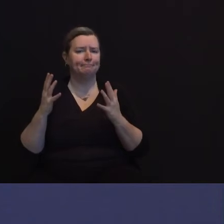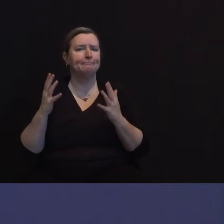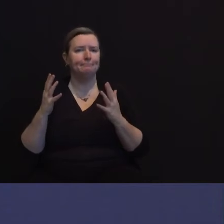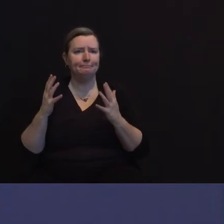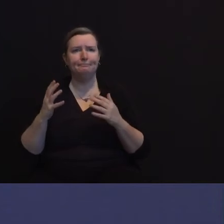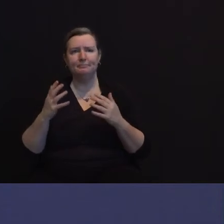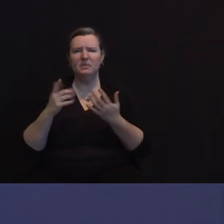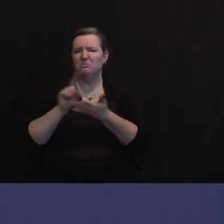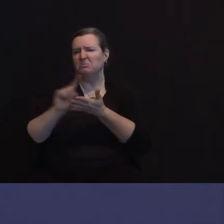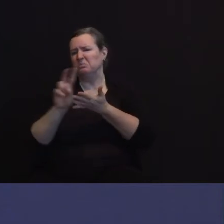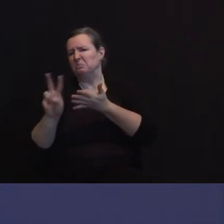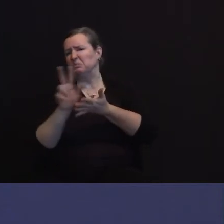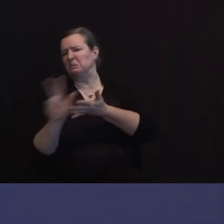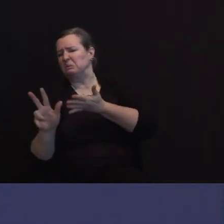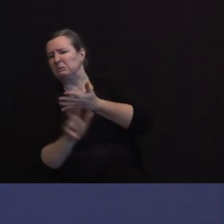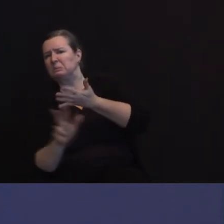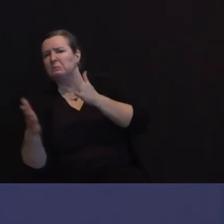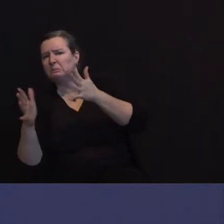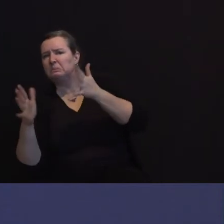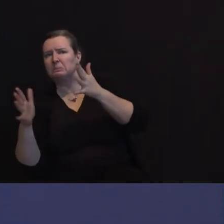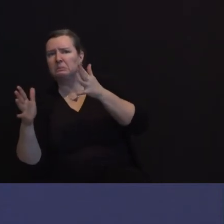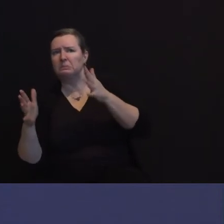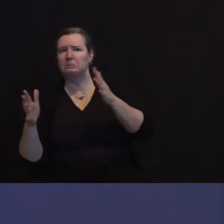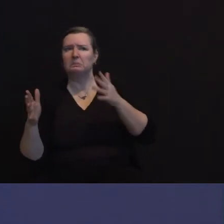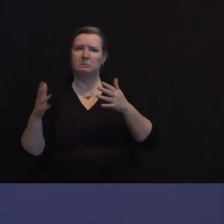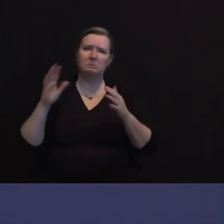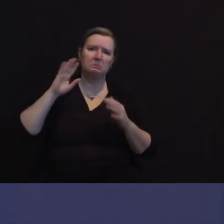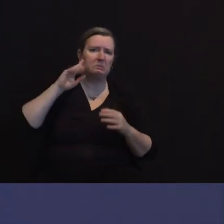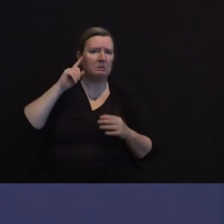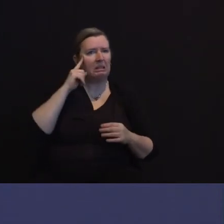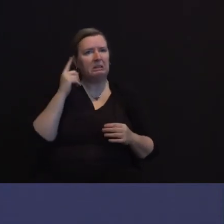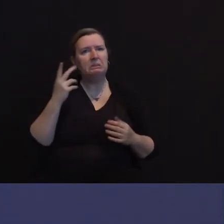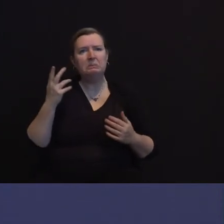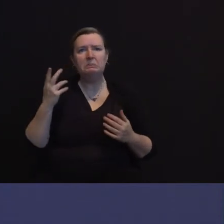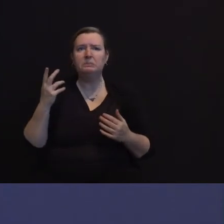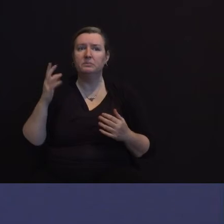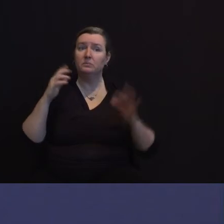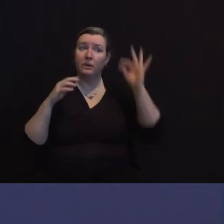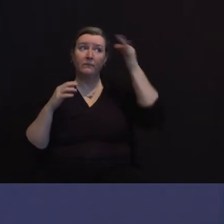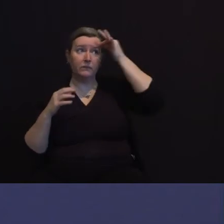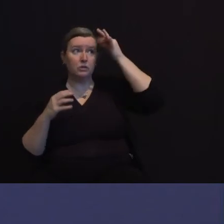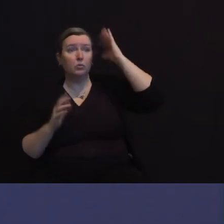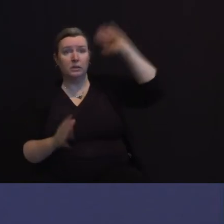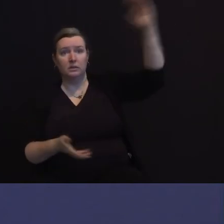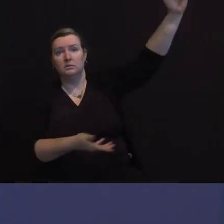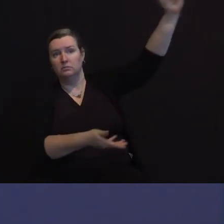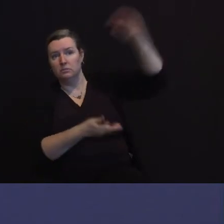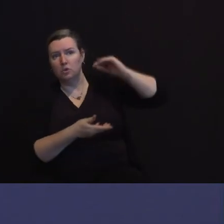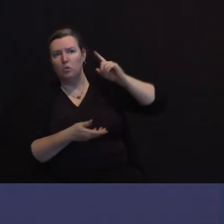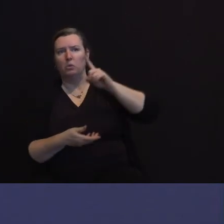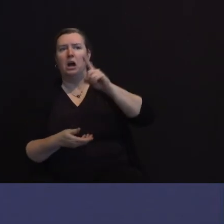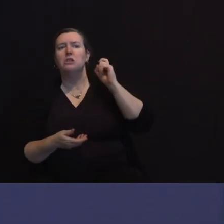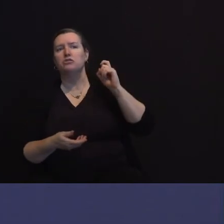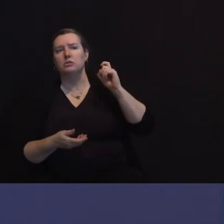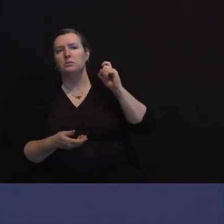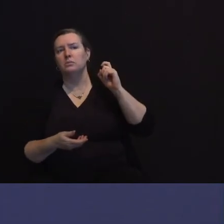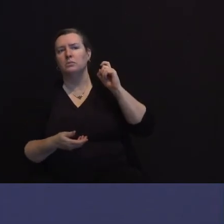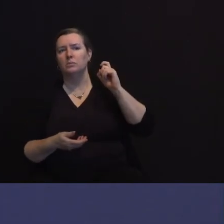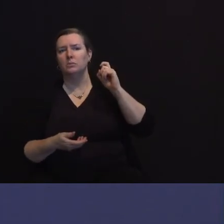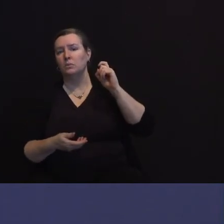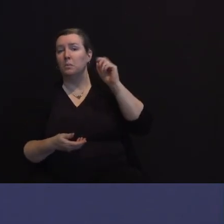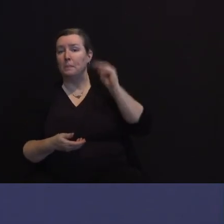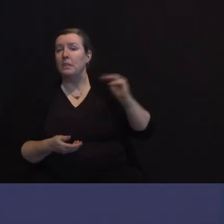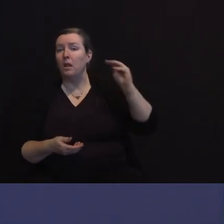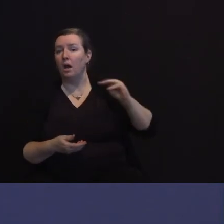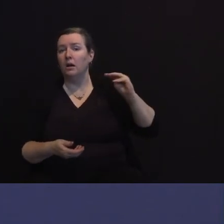up, but if you look at the acquisitions by the feds of another bucket of 100 million Pfizer doses, the potential